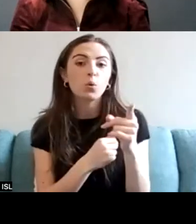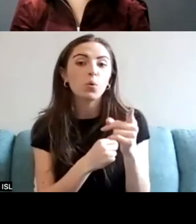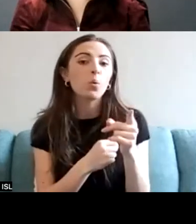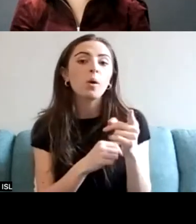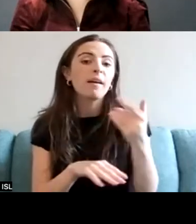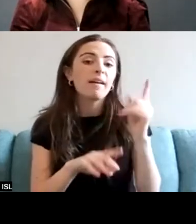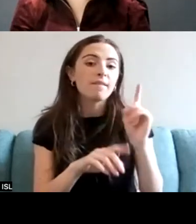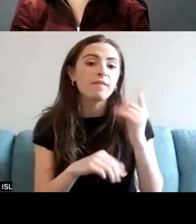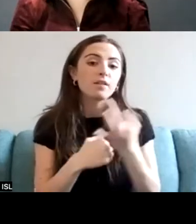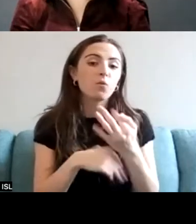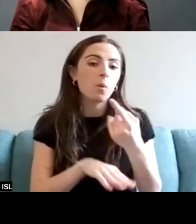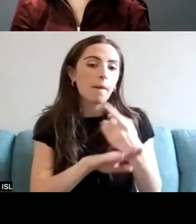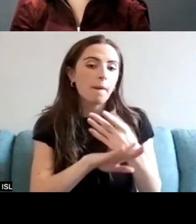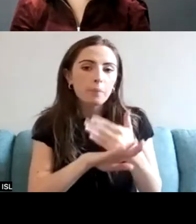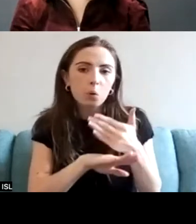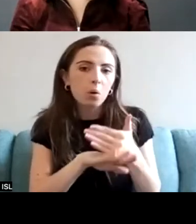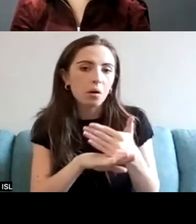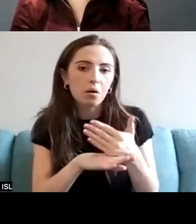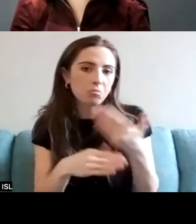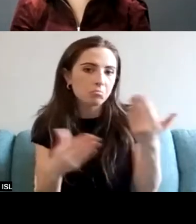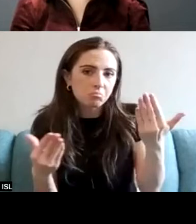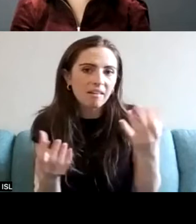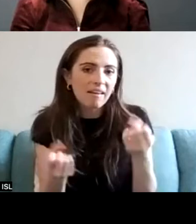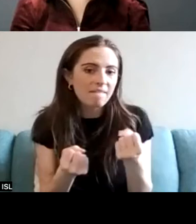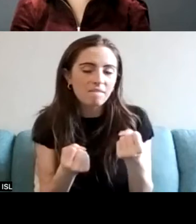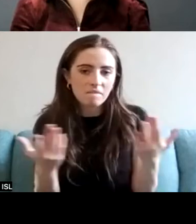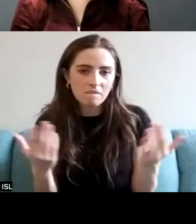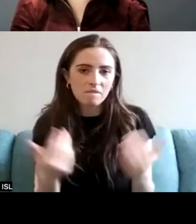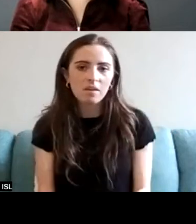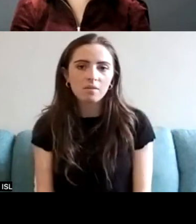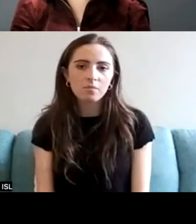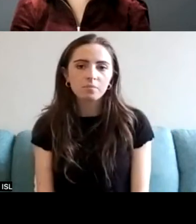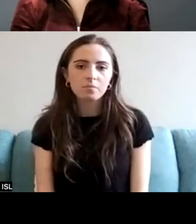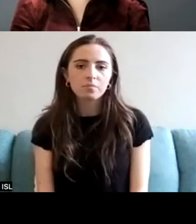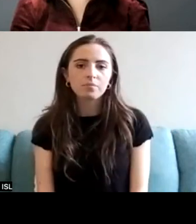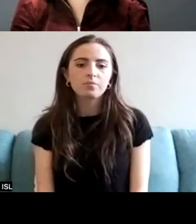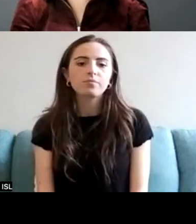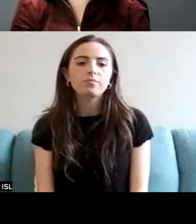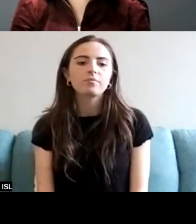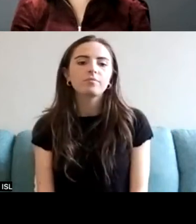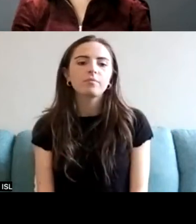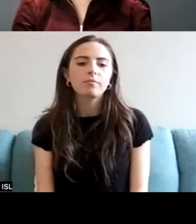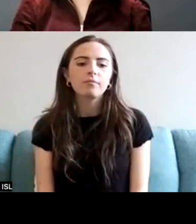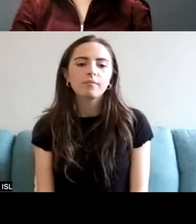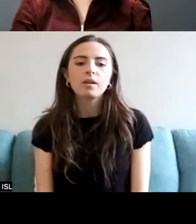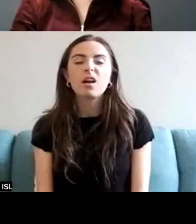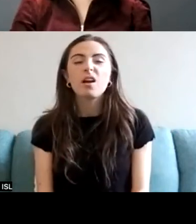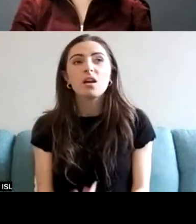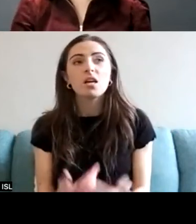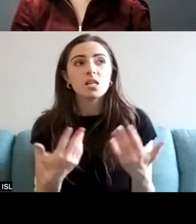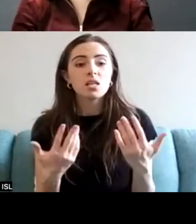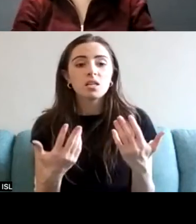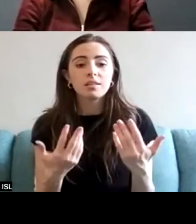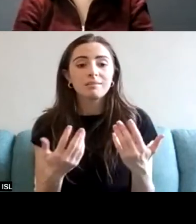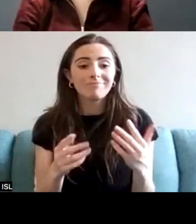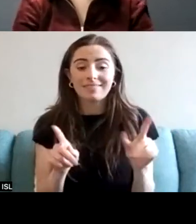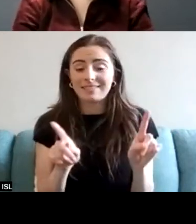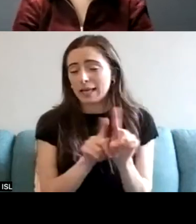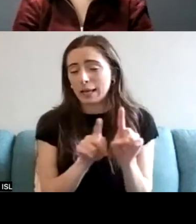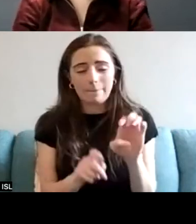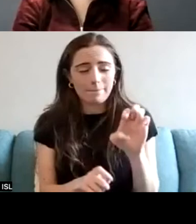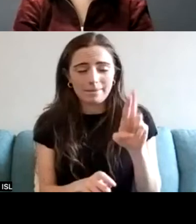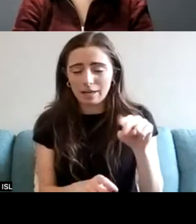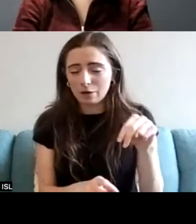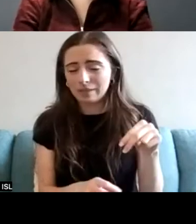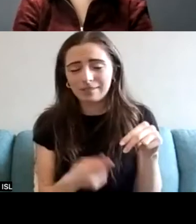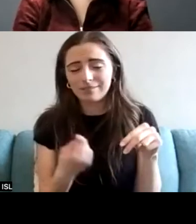like to see them kind of move in commitment towards this? Well, basically exactly what Erin said. I